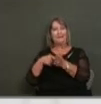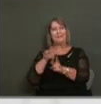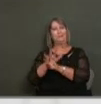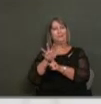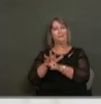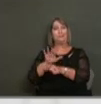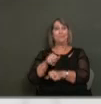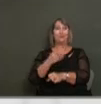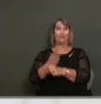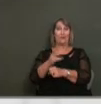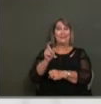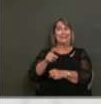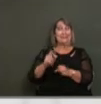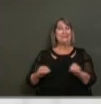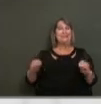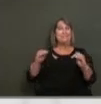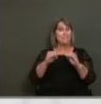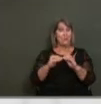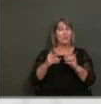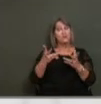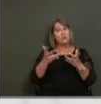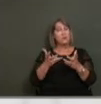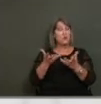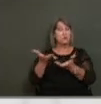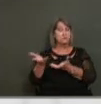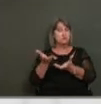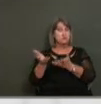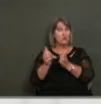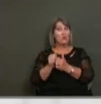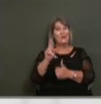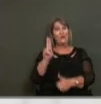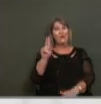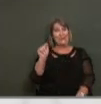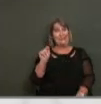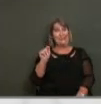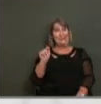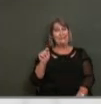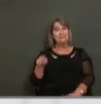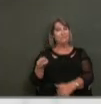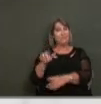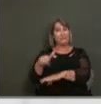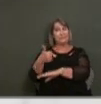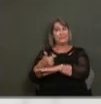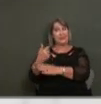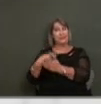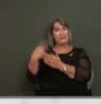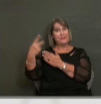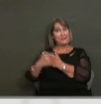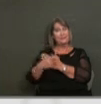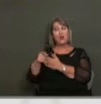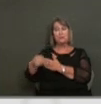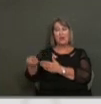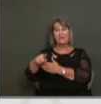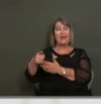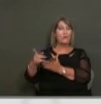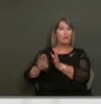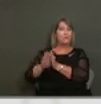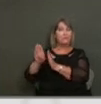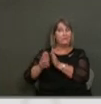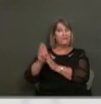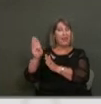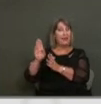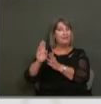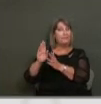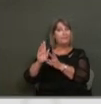health. So we want to work with UT to be able to ensure that we have individuals that are ready